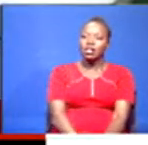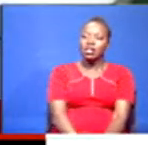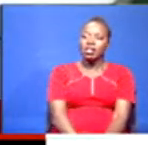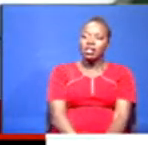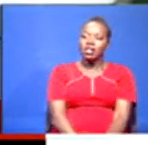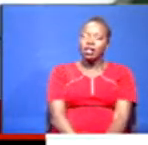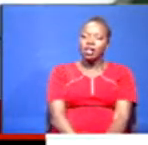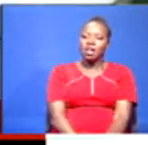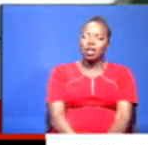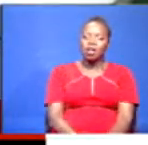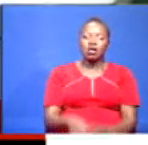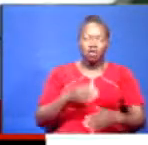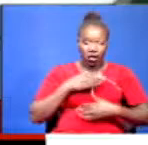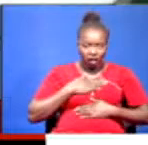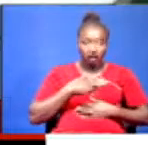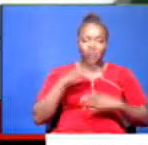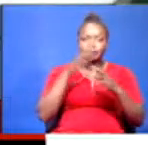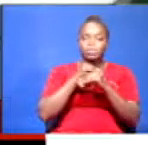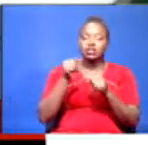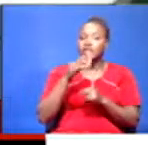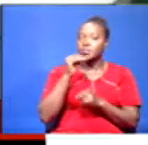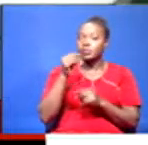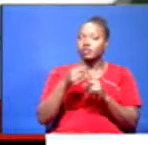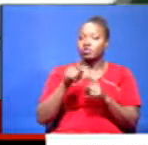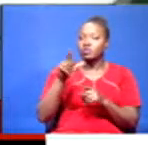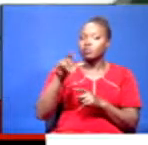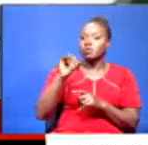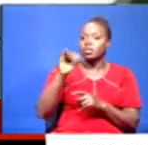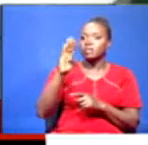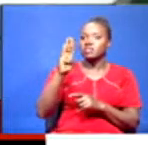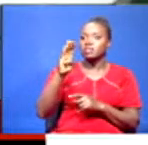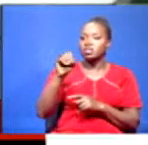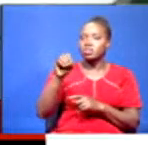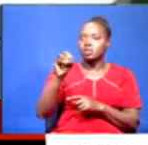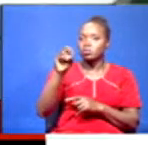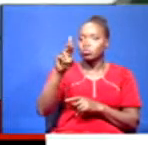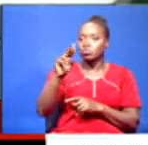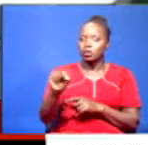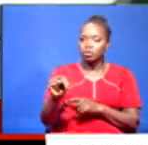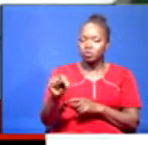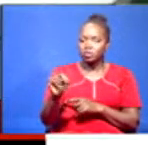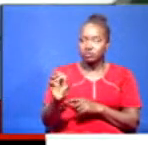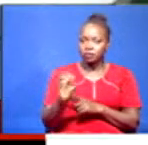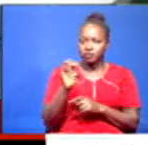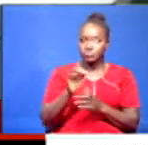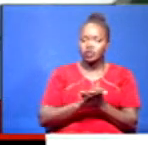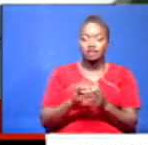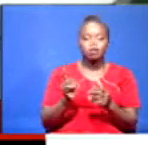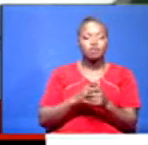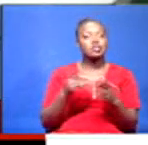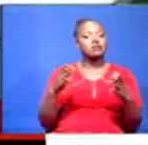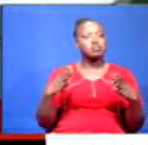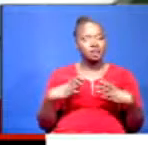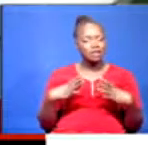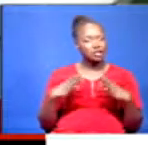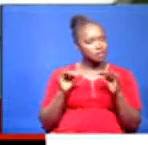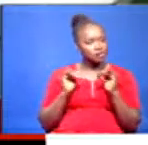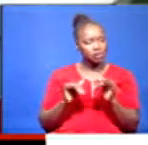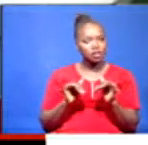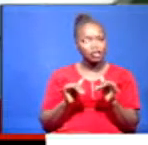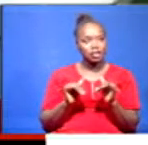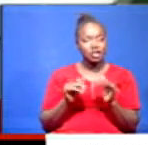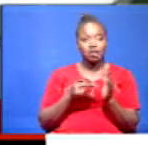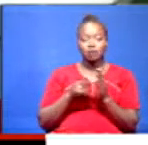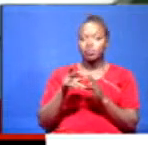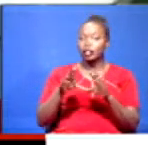Excellency President Uhuru Kenyatta speaking from Lisbon in Portugal. That report brings us to our first break. Is the price of unga